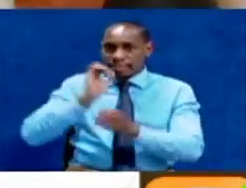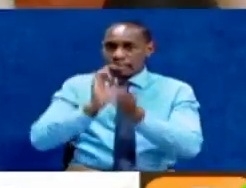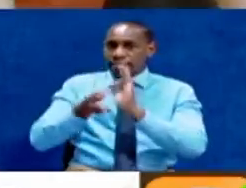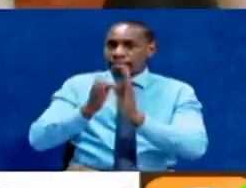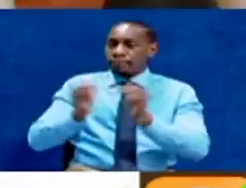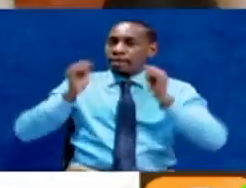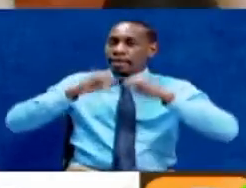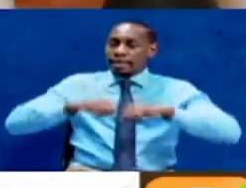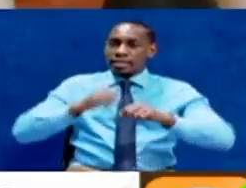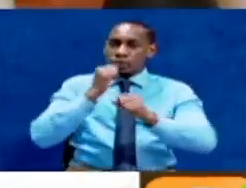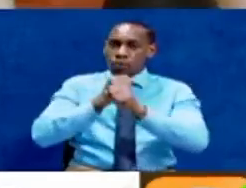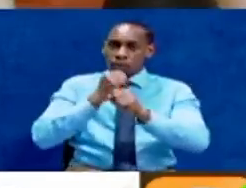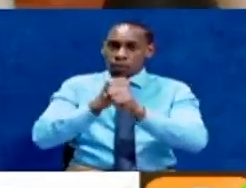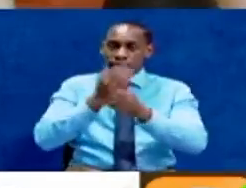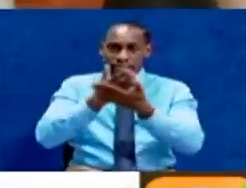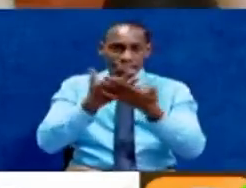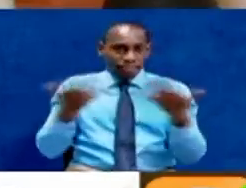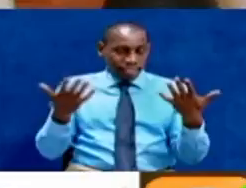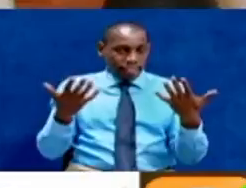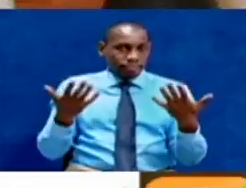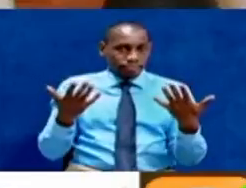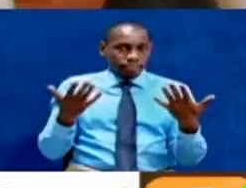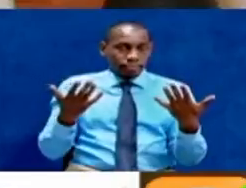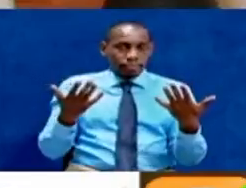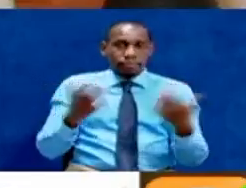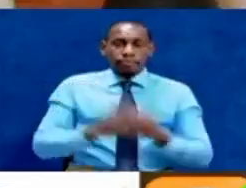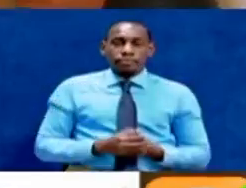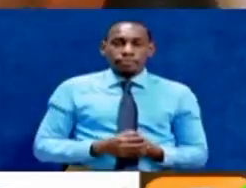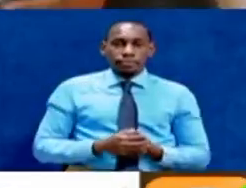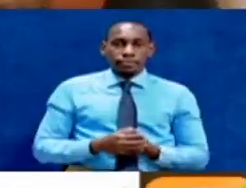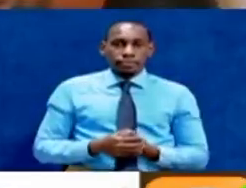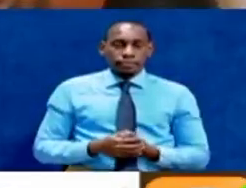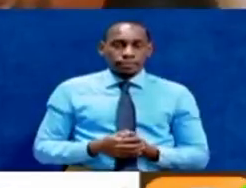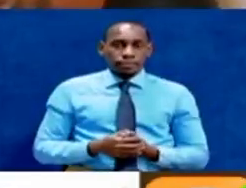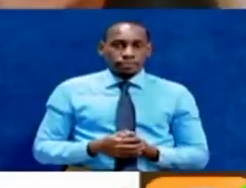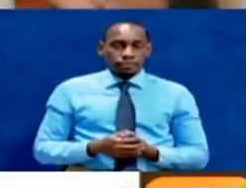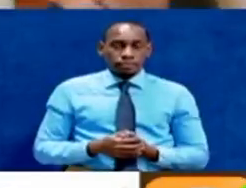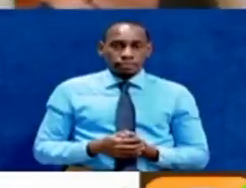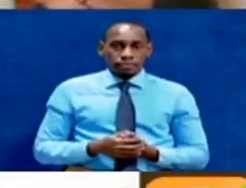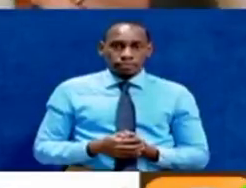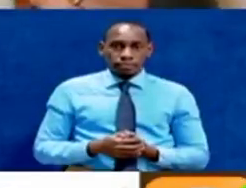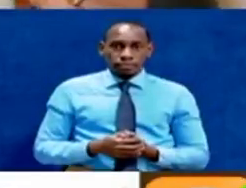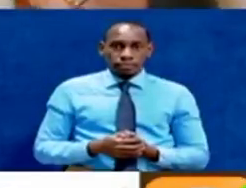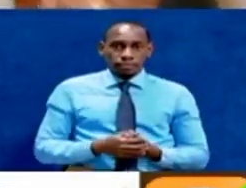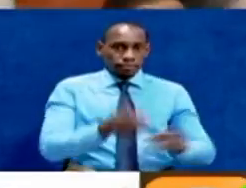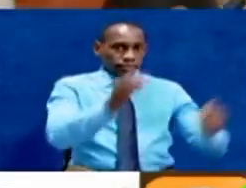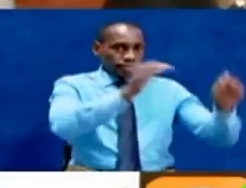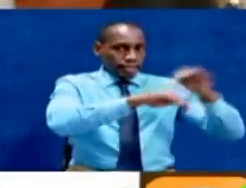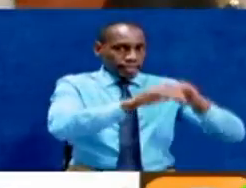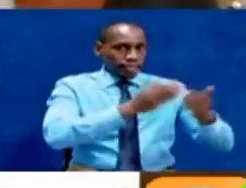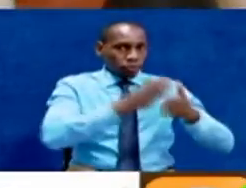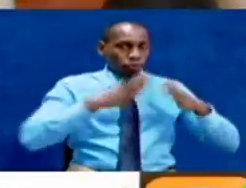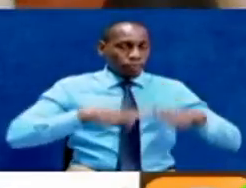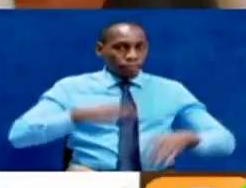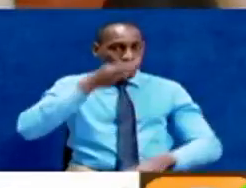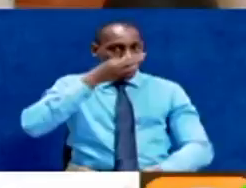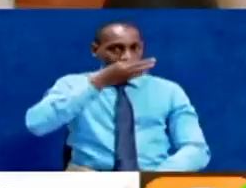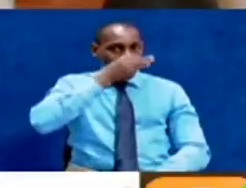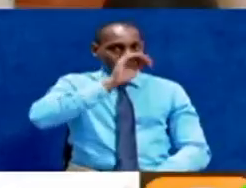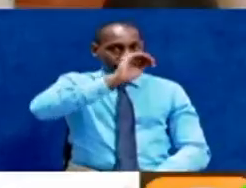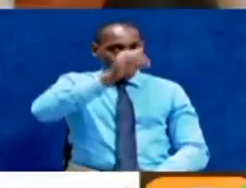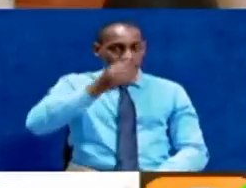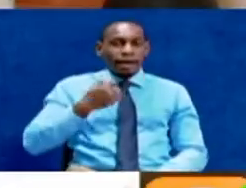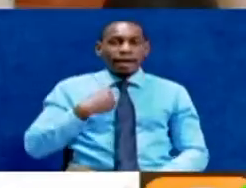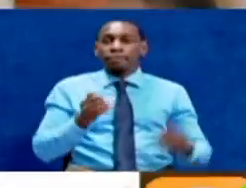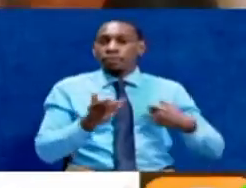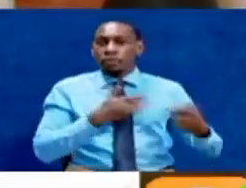we are going to do certain things, and that is what we are doing as parliament. Honorable Ngunjiri, you are elected by the people of Nyeri town. They